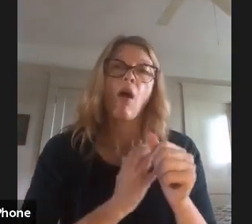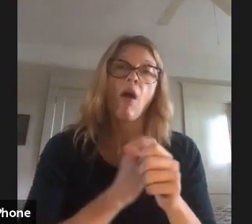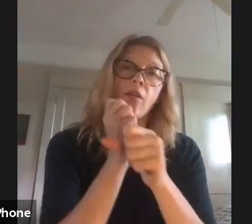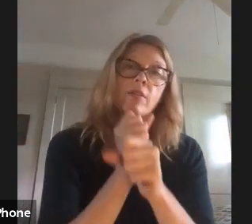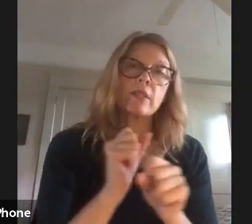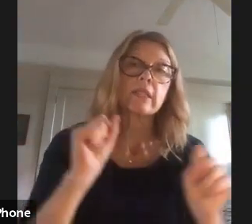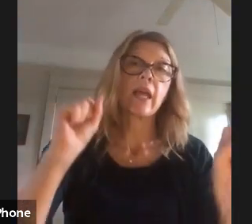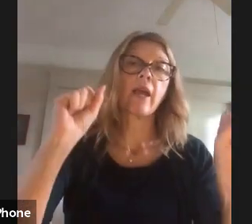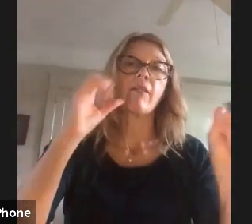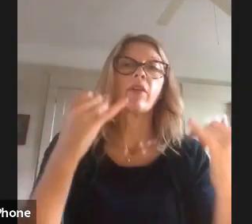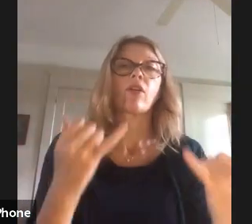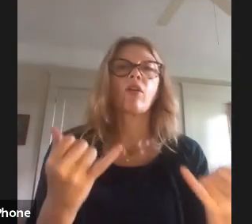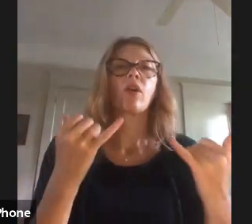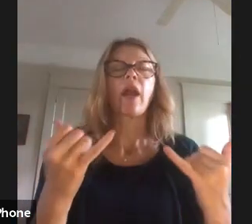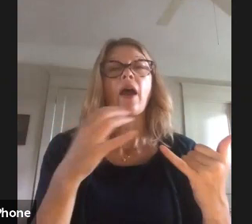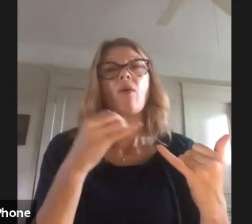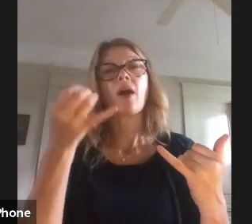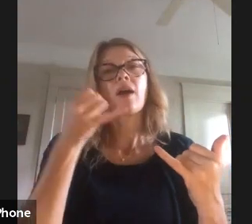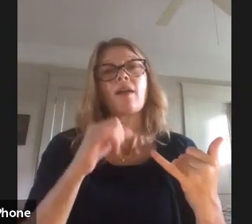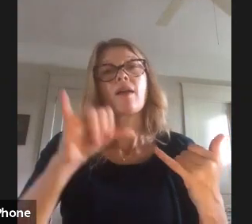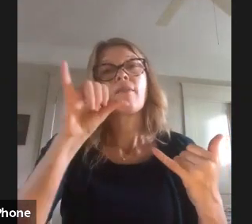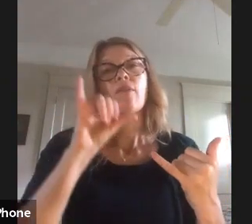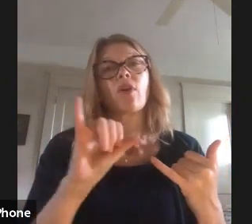now and